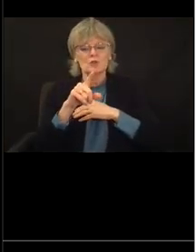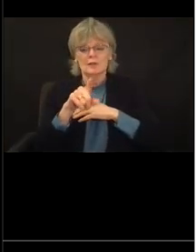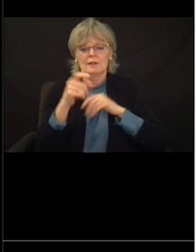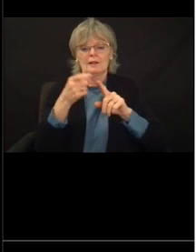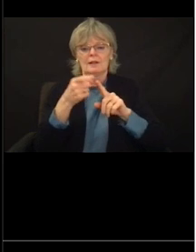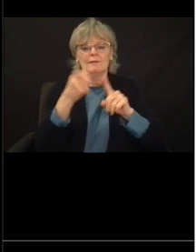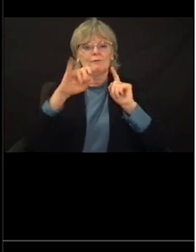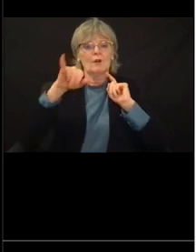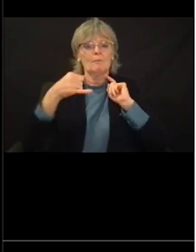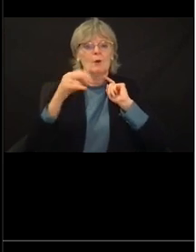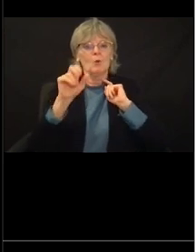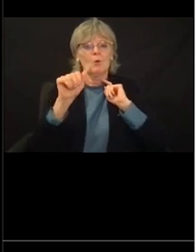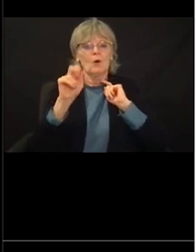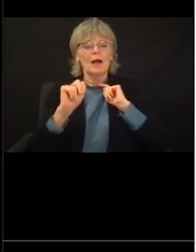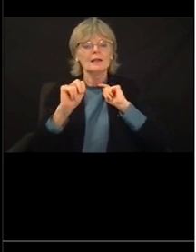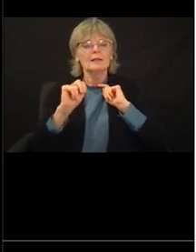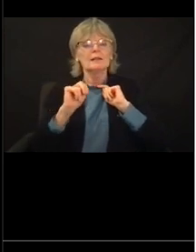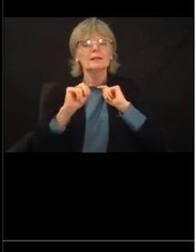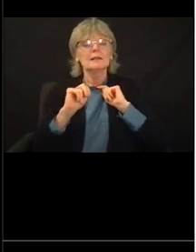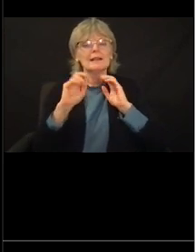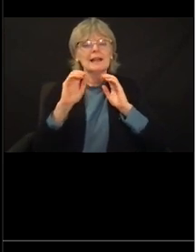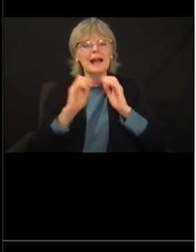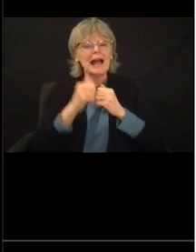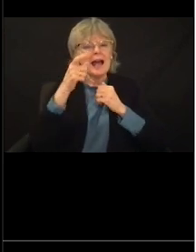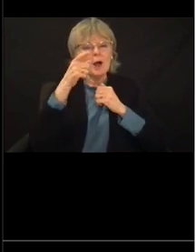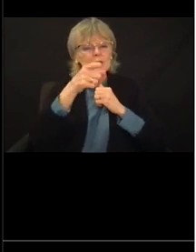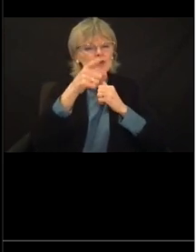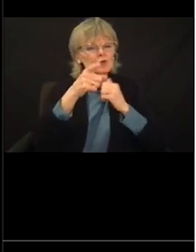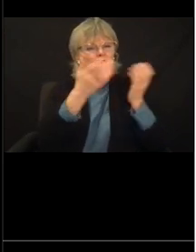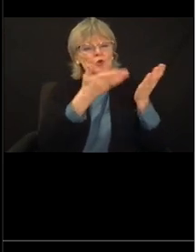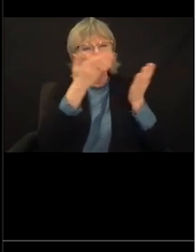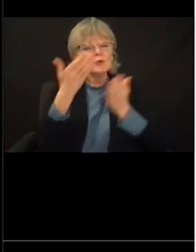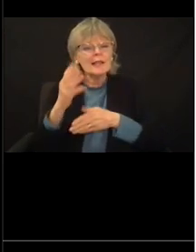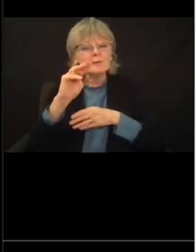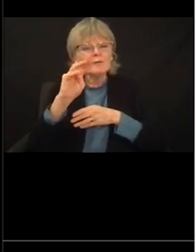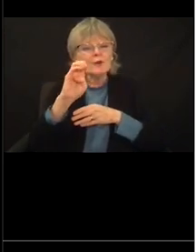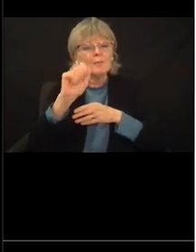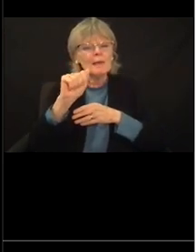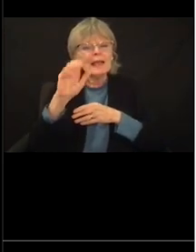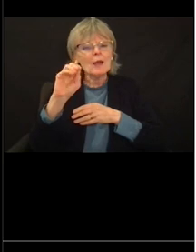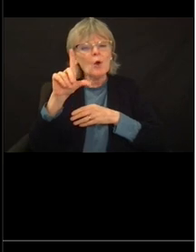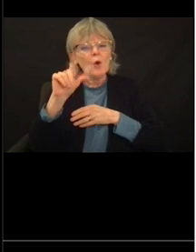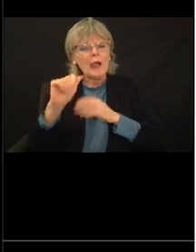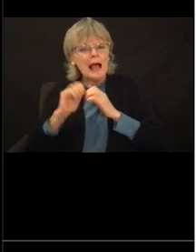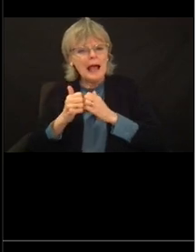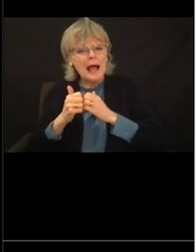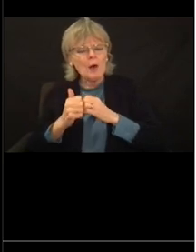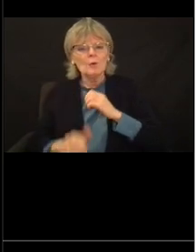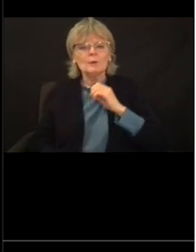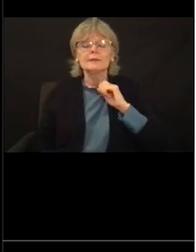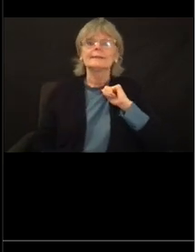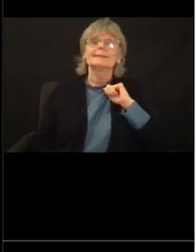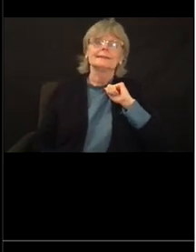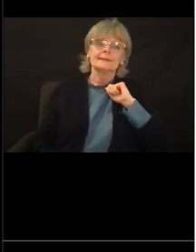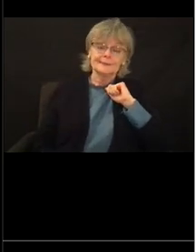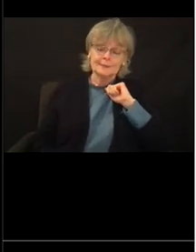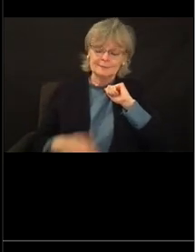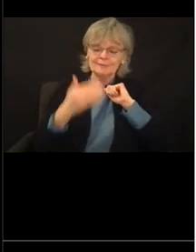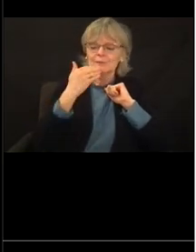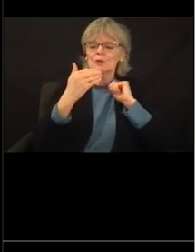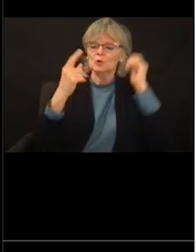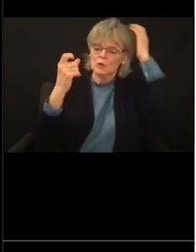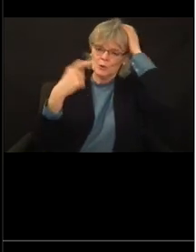Juan is, how did you transport Mea Ola? Oh, great question. So I